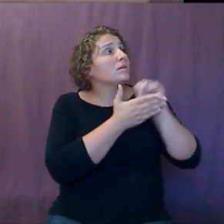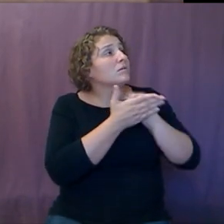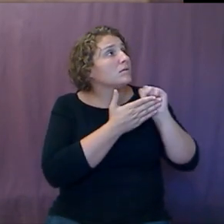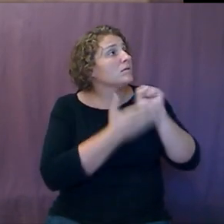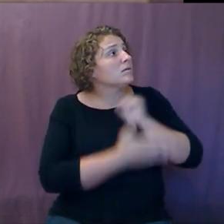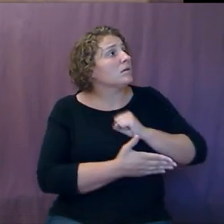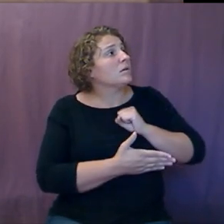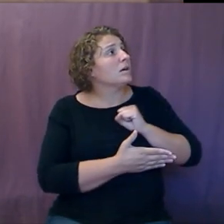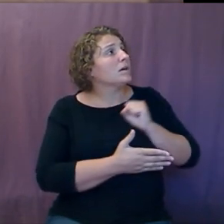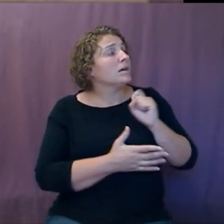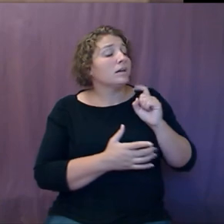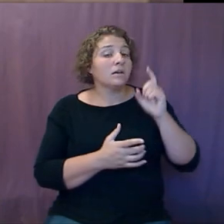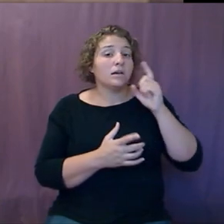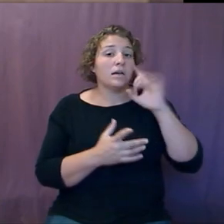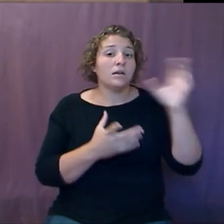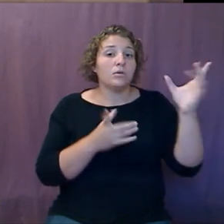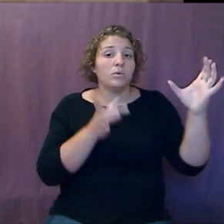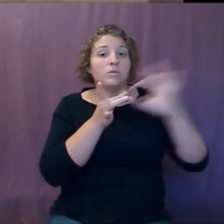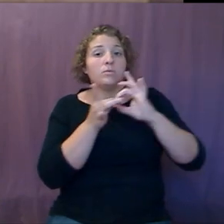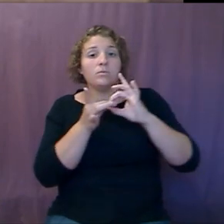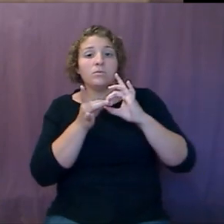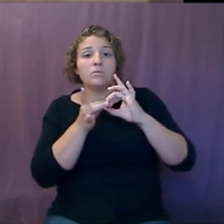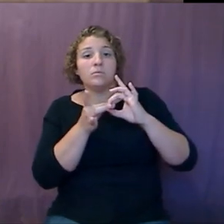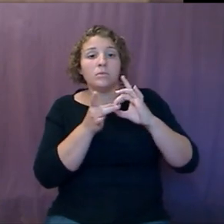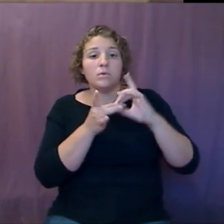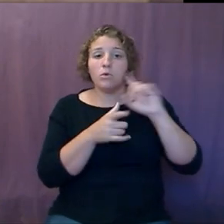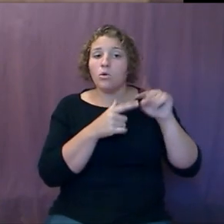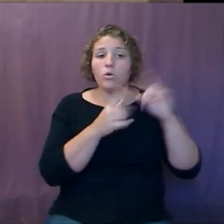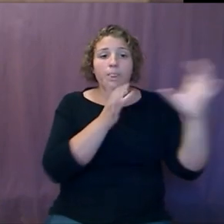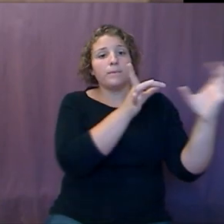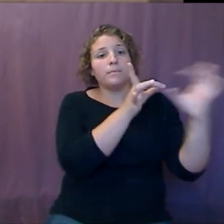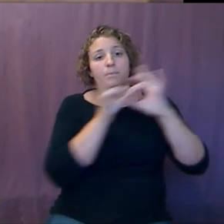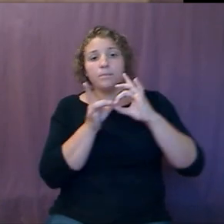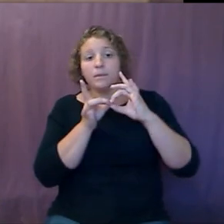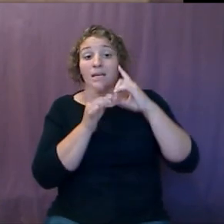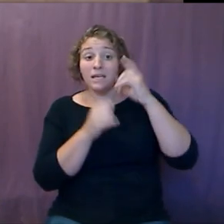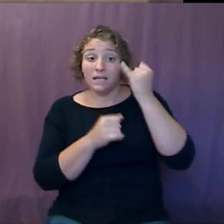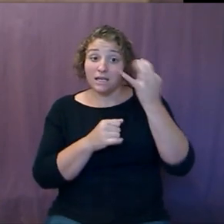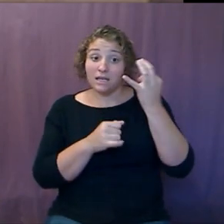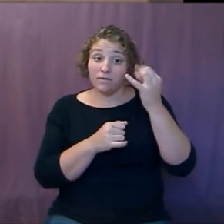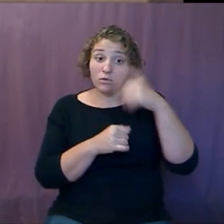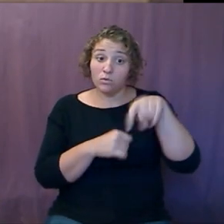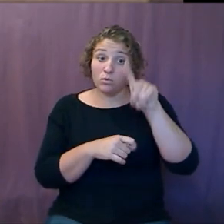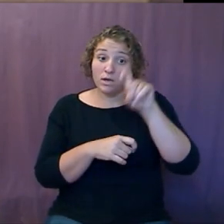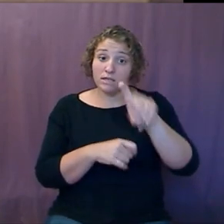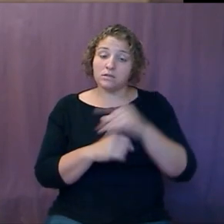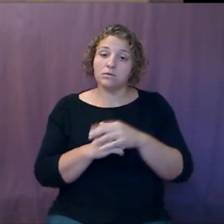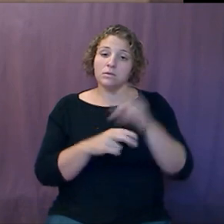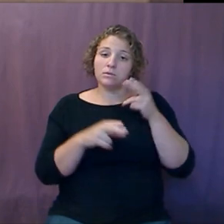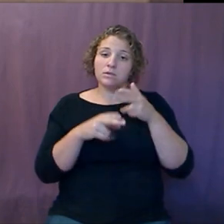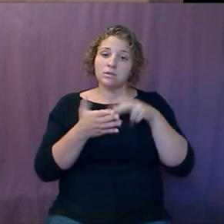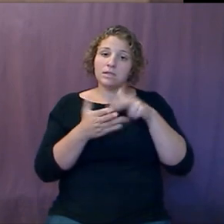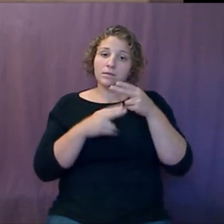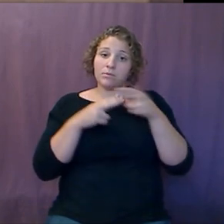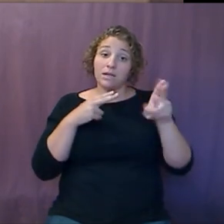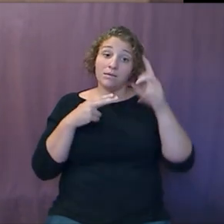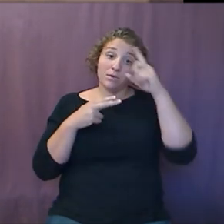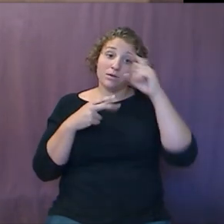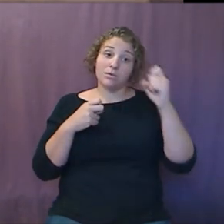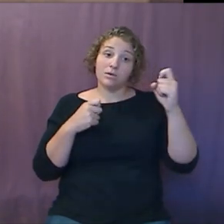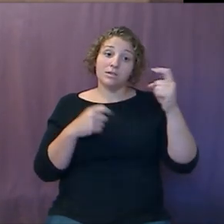but he'll only come in if you ask let's stand let's pray we're going to go short because it's going to be hot